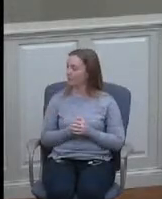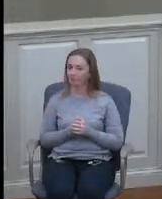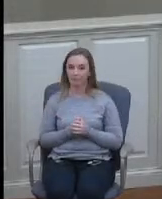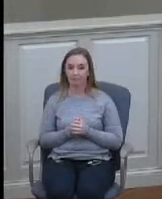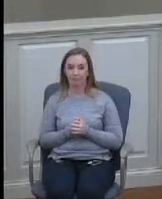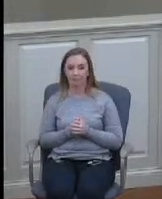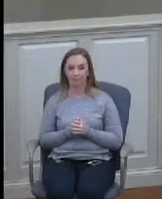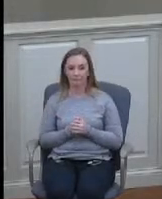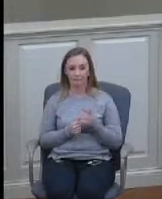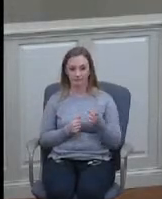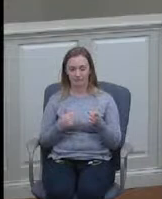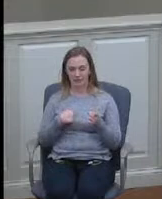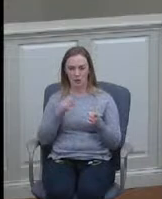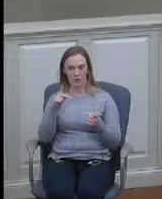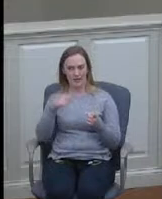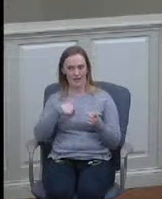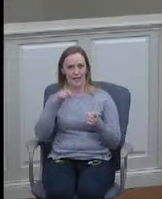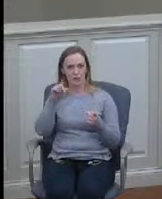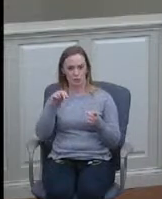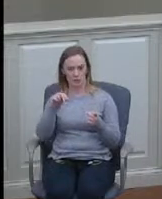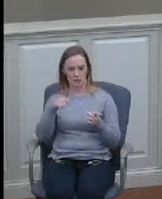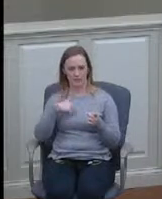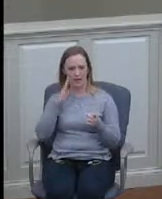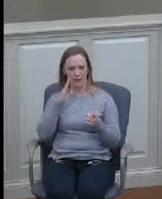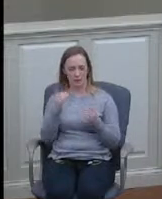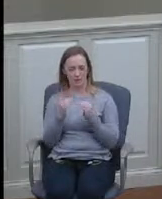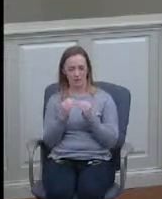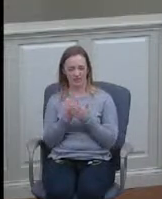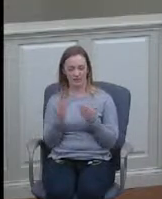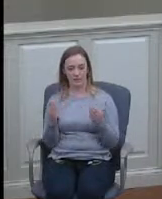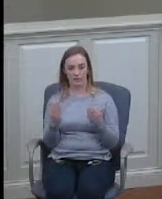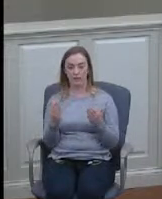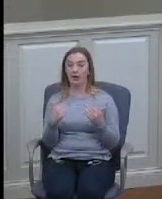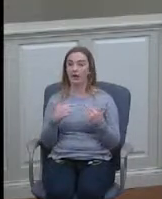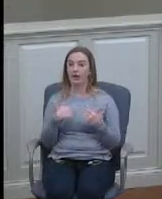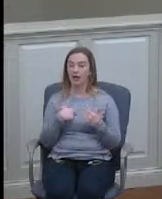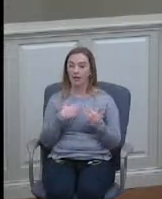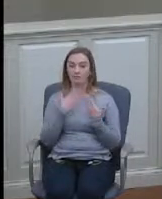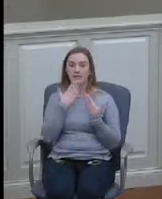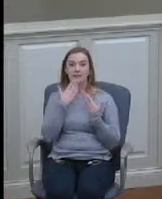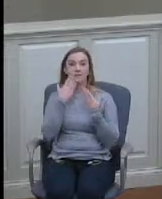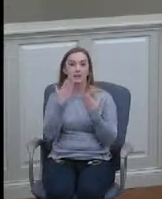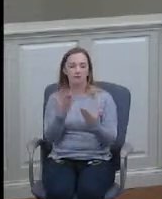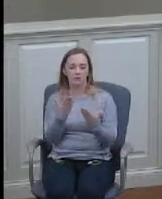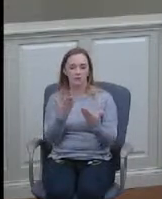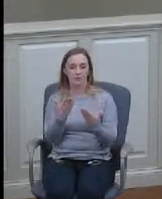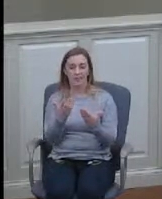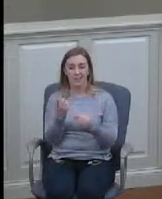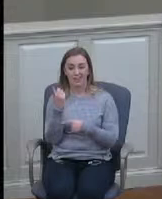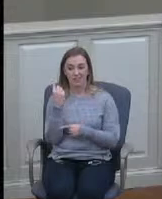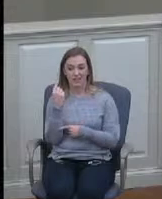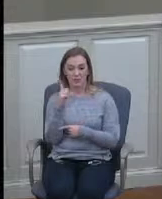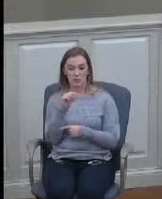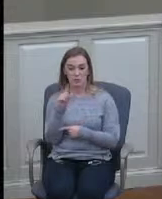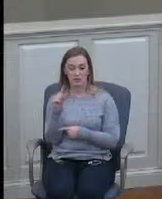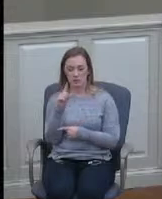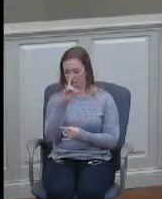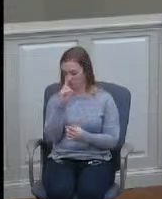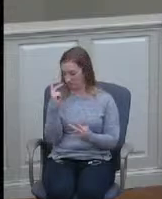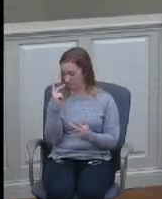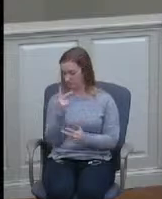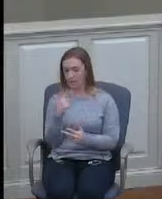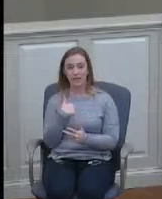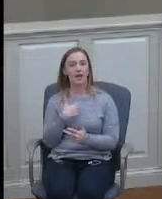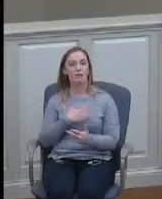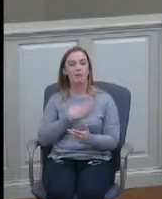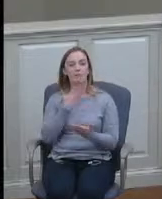Okay, well, I have one. I'll be honest. Just one more thing. I'm thankful, as bad as 2020 was, I'm thankful that certain things happened. They happened for a